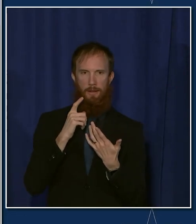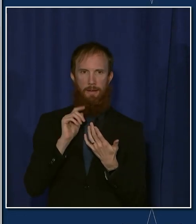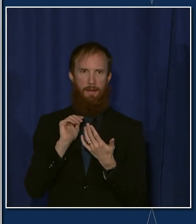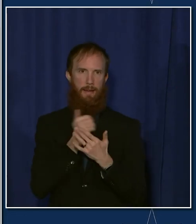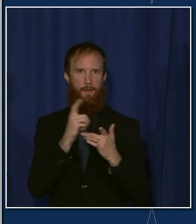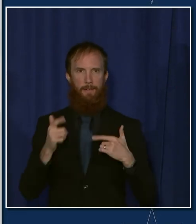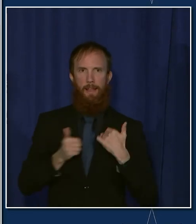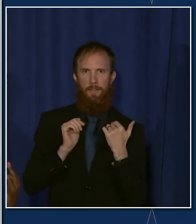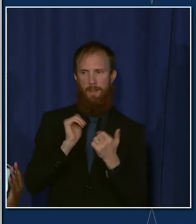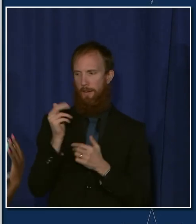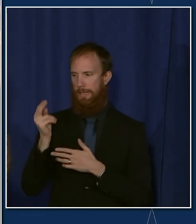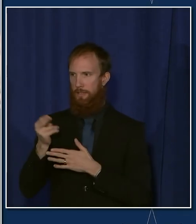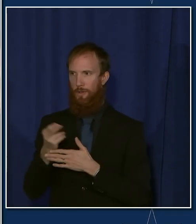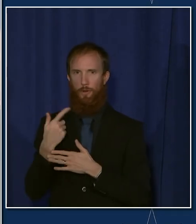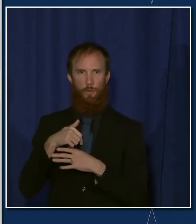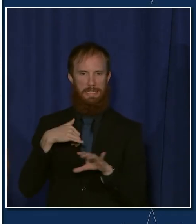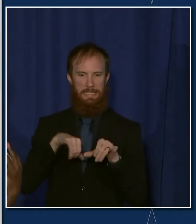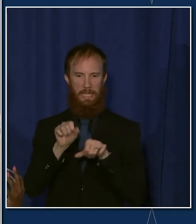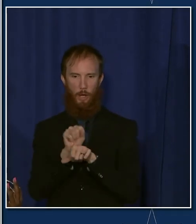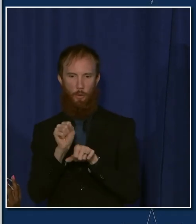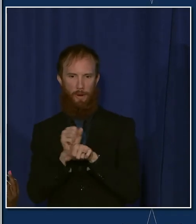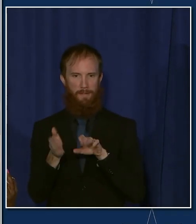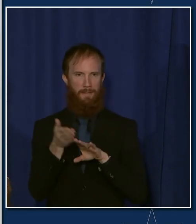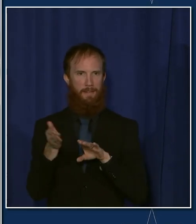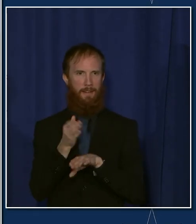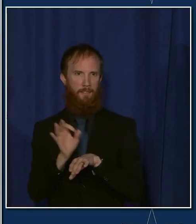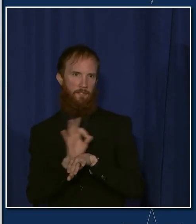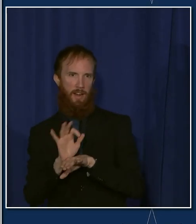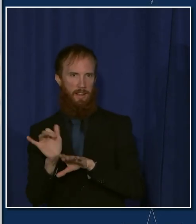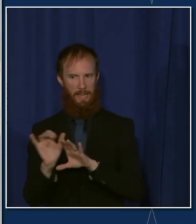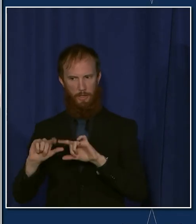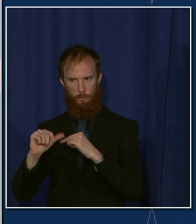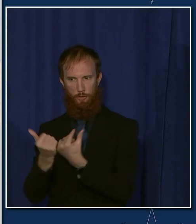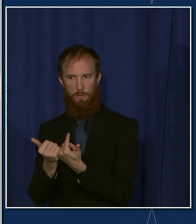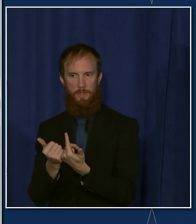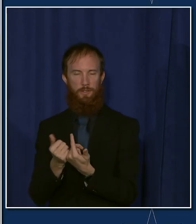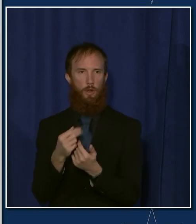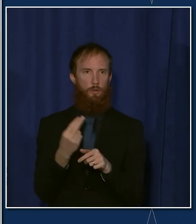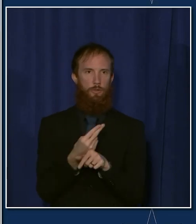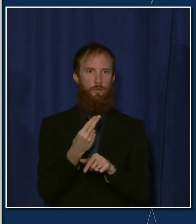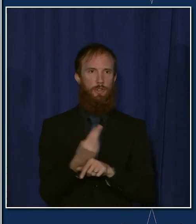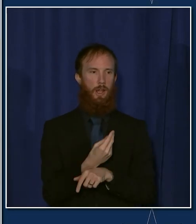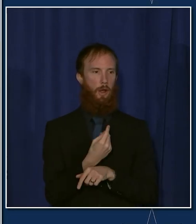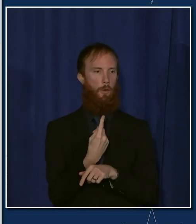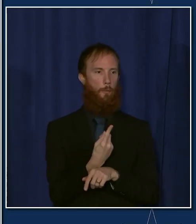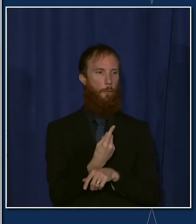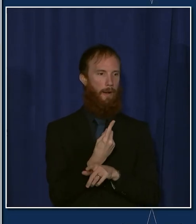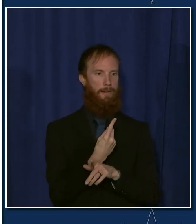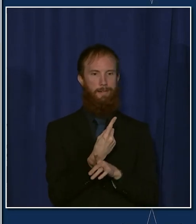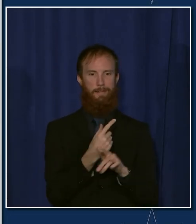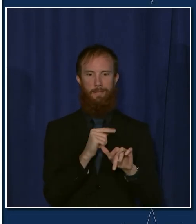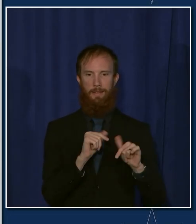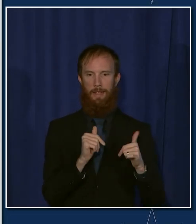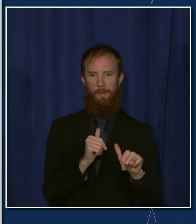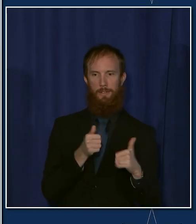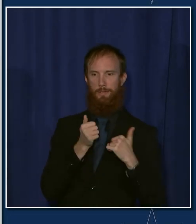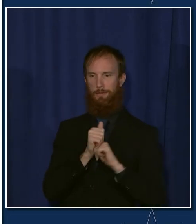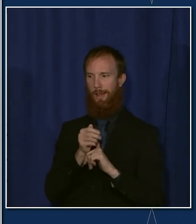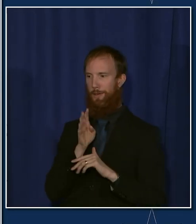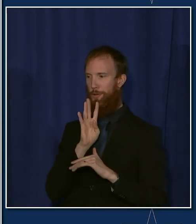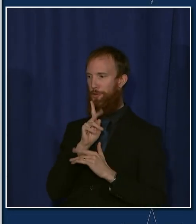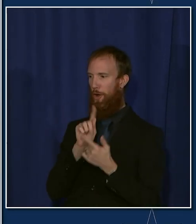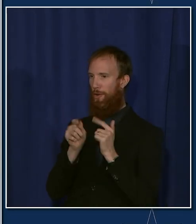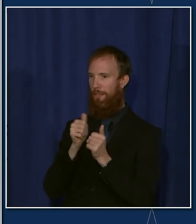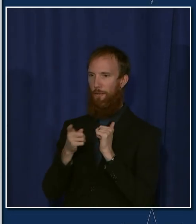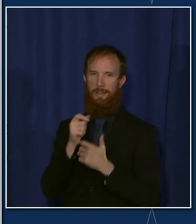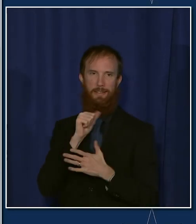in a language that we think everybody should understand does not address and protect the tribe, So, and then the other thing